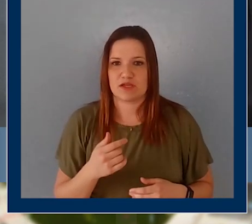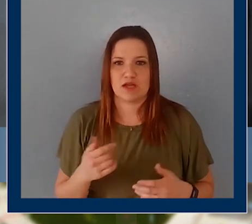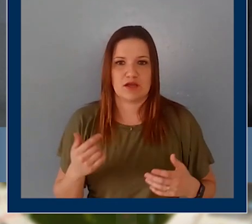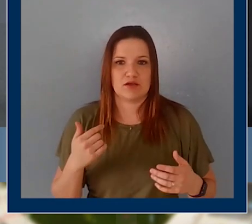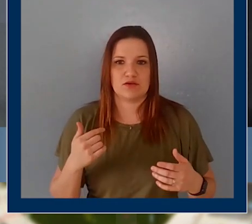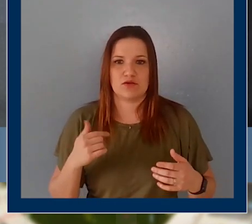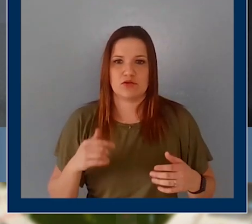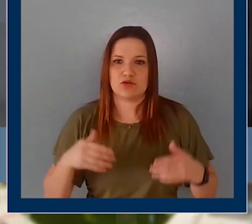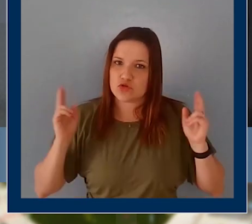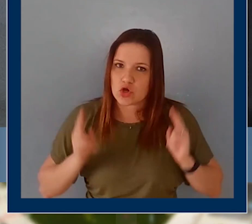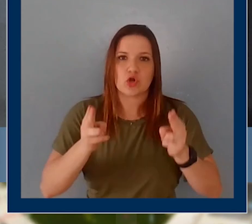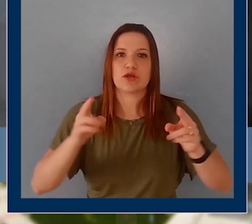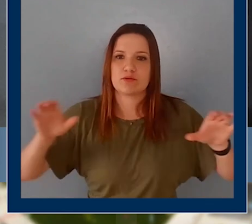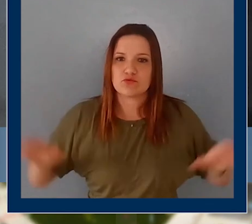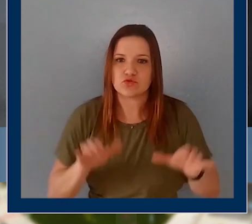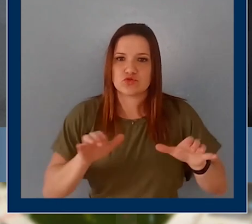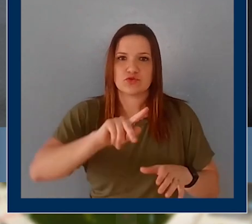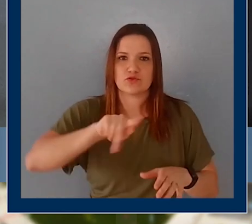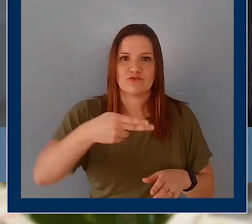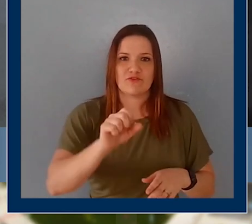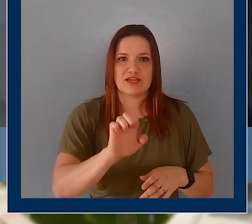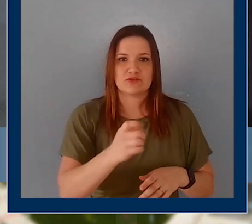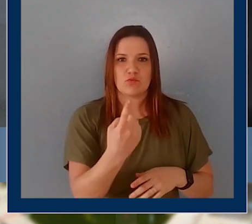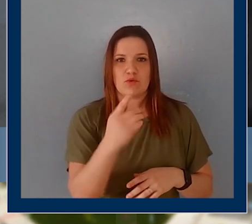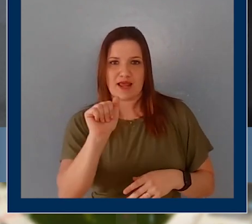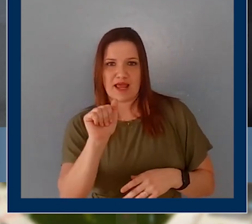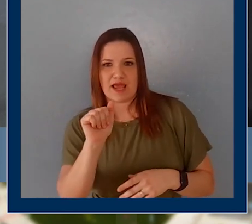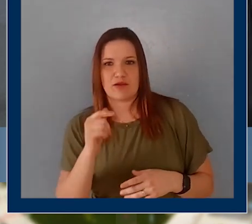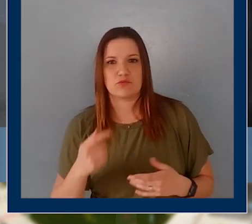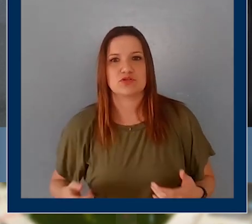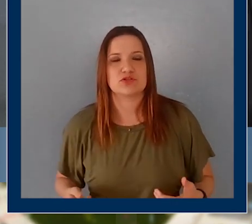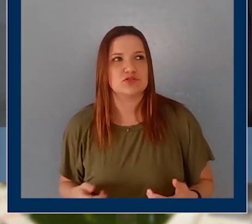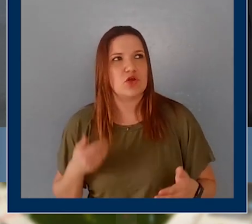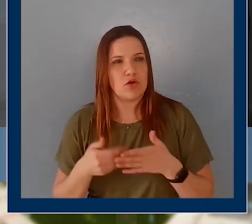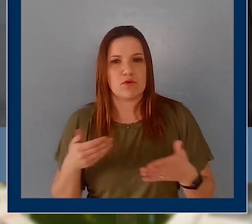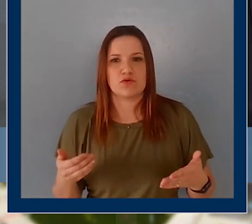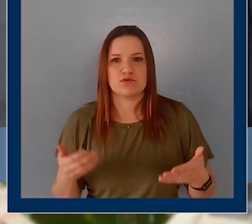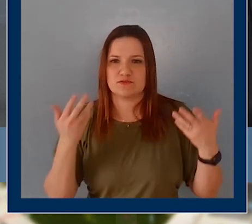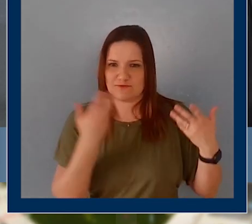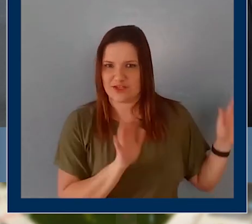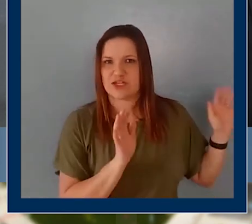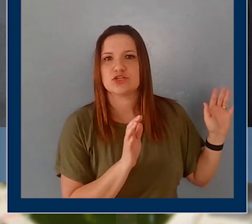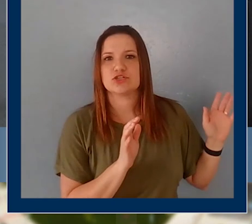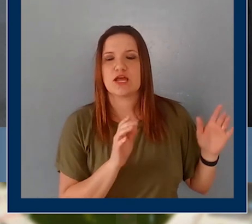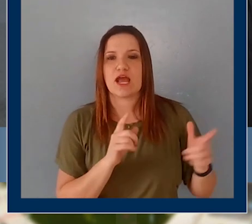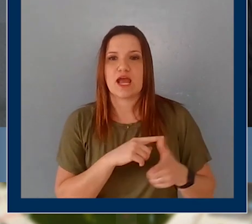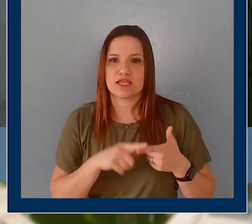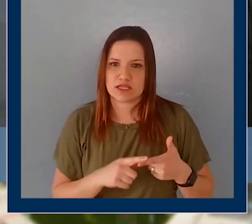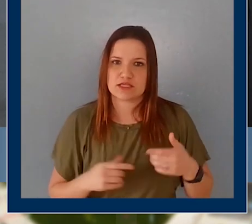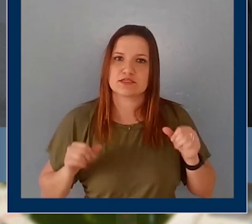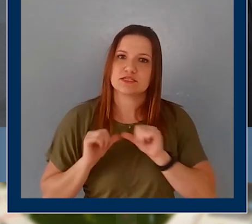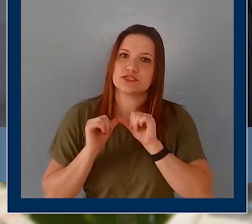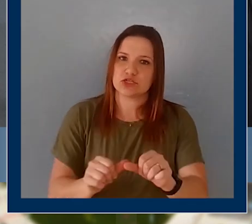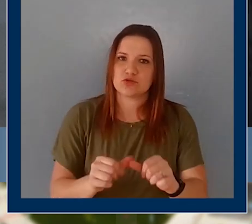old, and Tier 2 includes anybody that's over 65 years old. So the governor's saying, let's